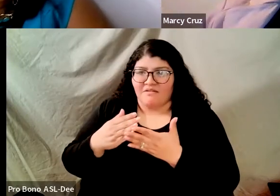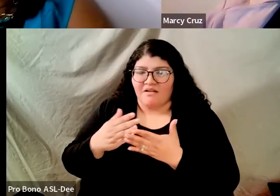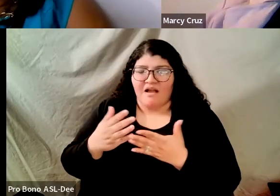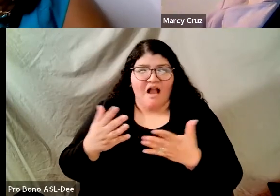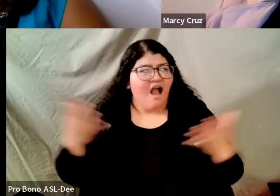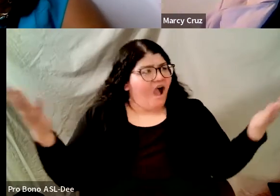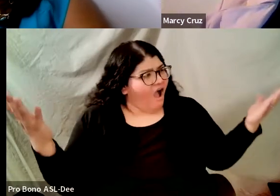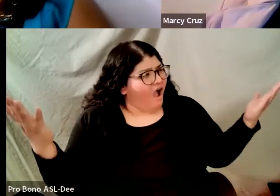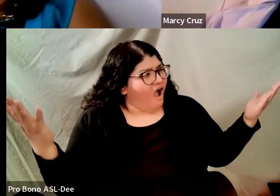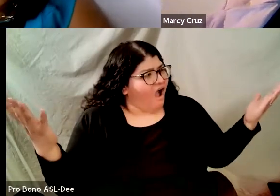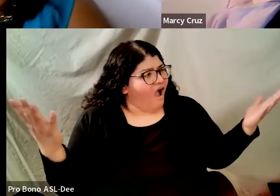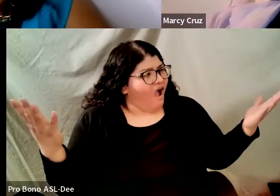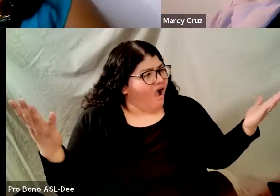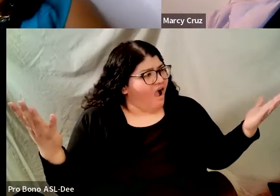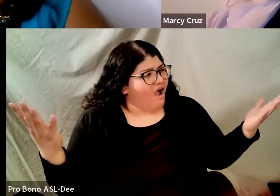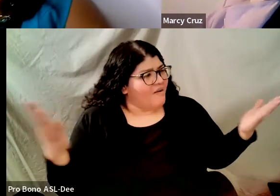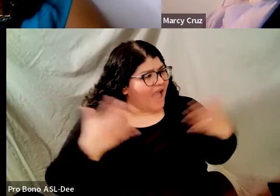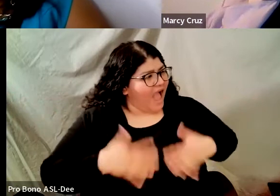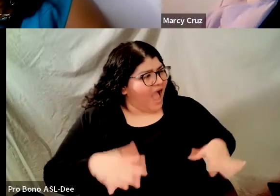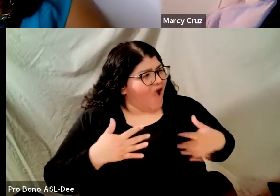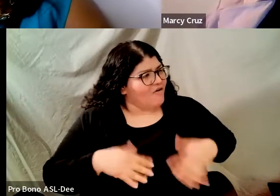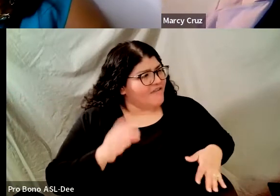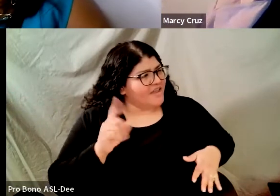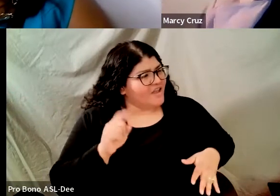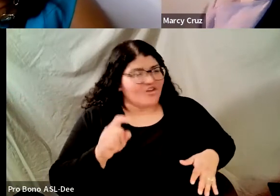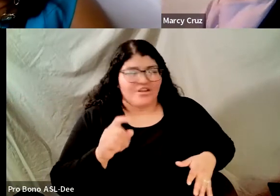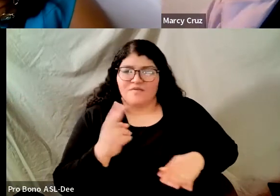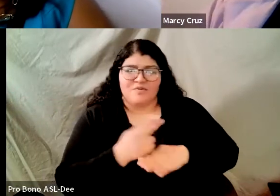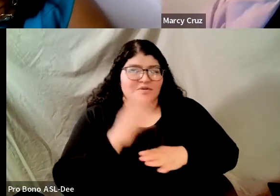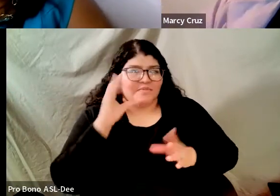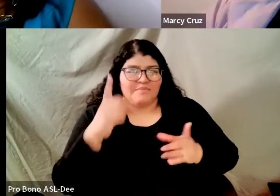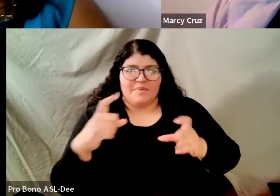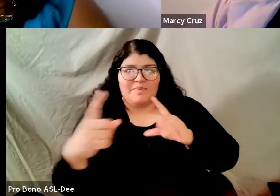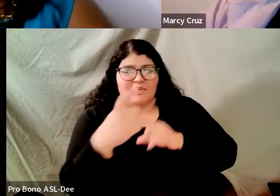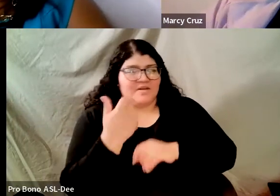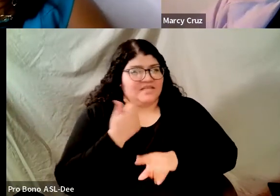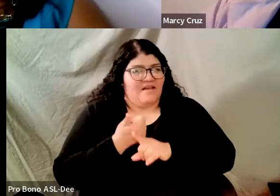outfit. I should have took pictures in it. But